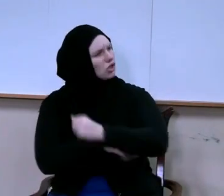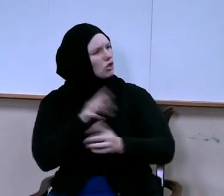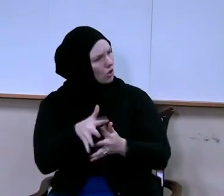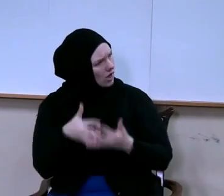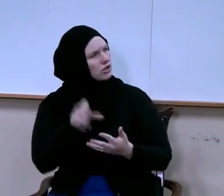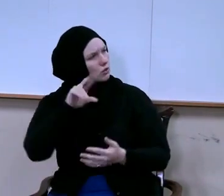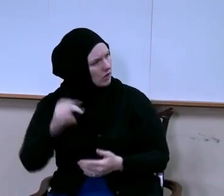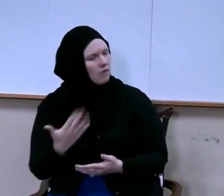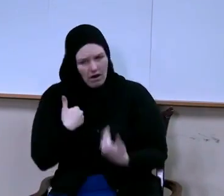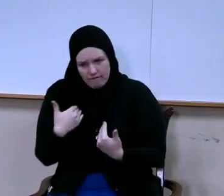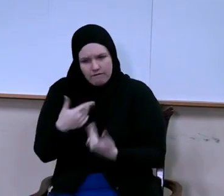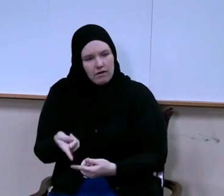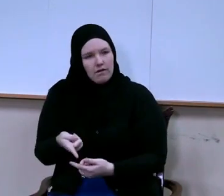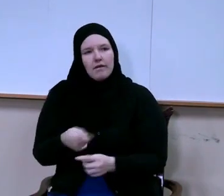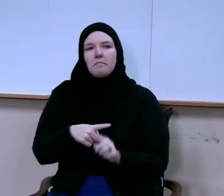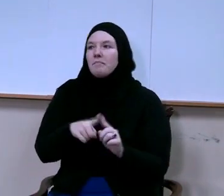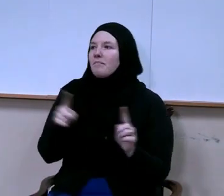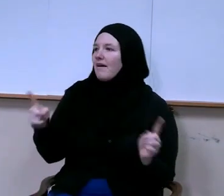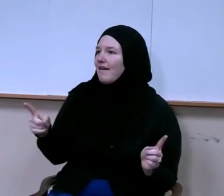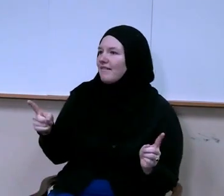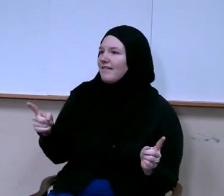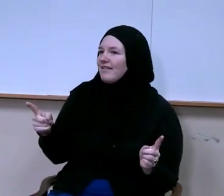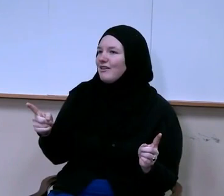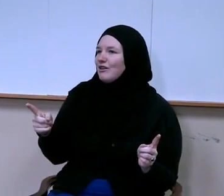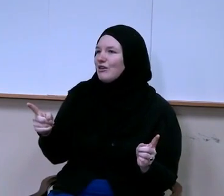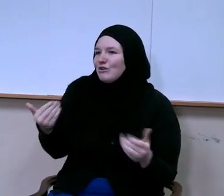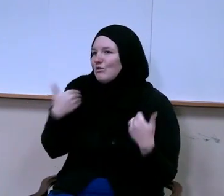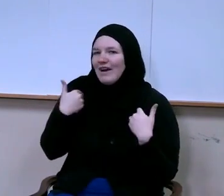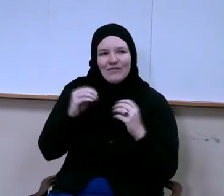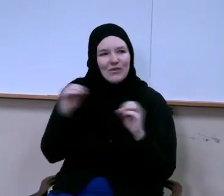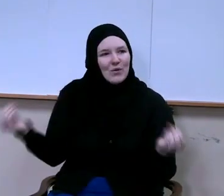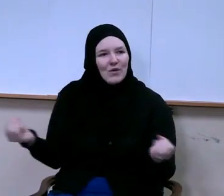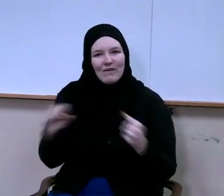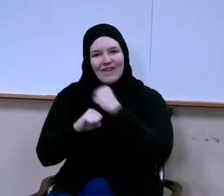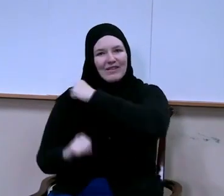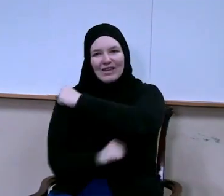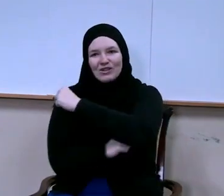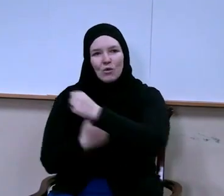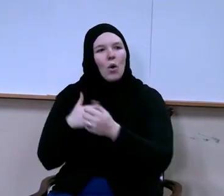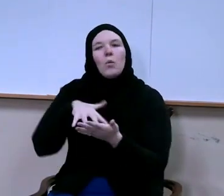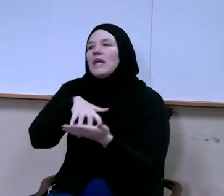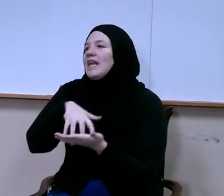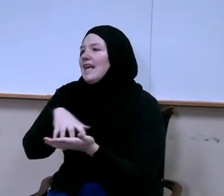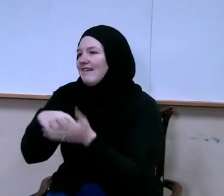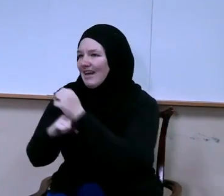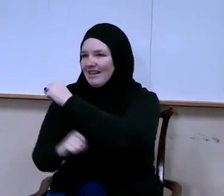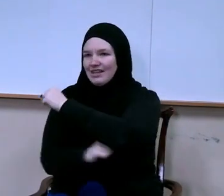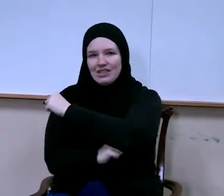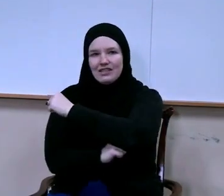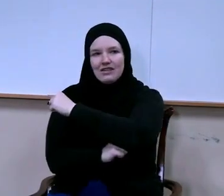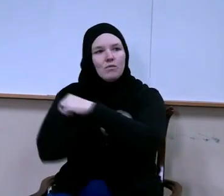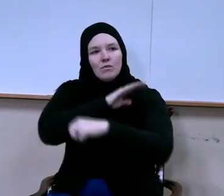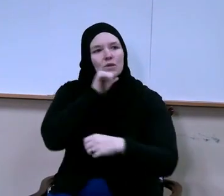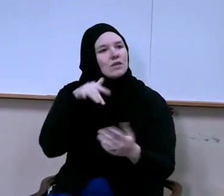Quran and the Sunnah. But in reality, we're trying to build on no foundation, or shaky foundation. So we